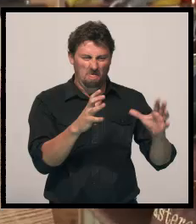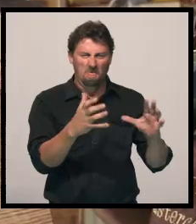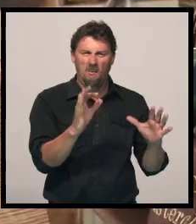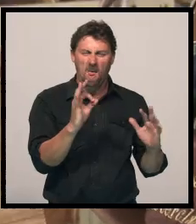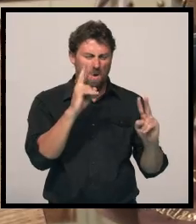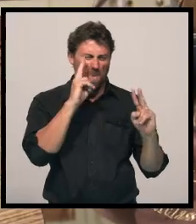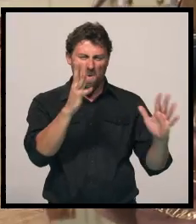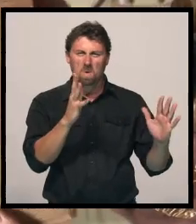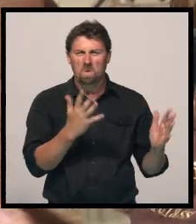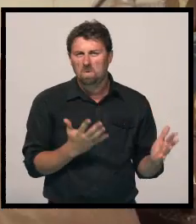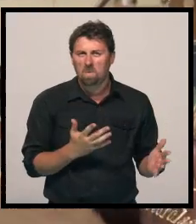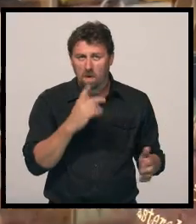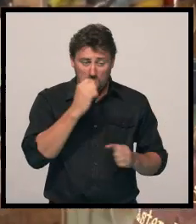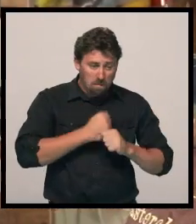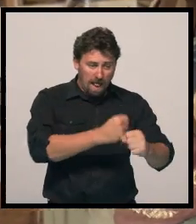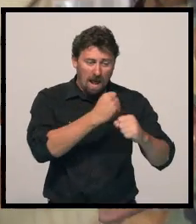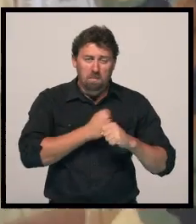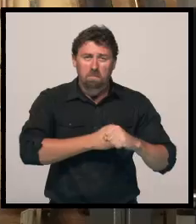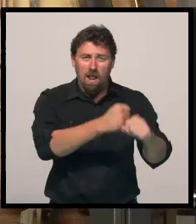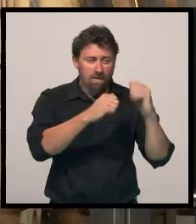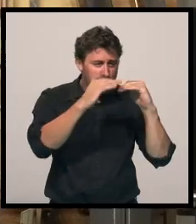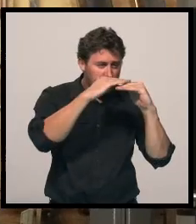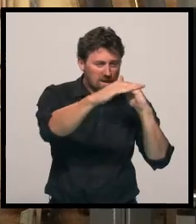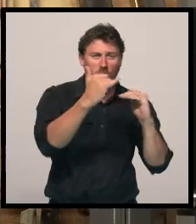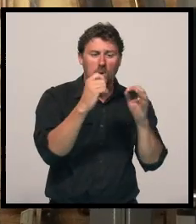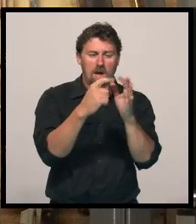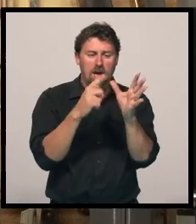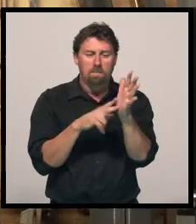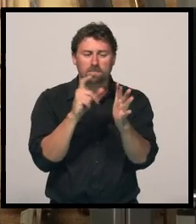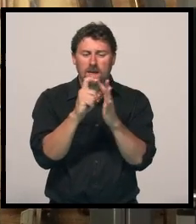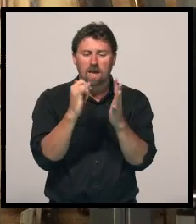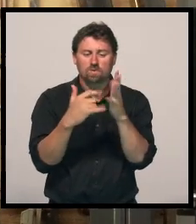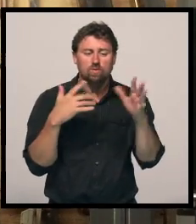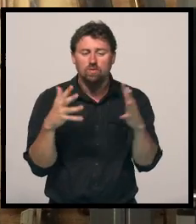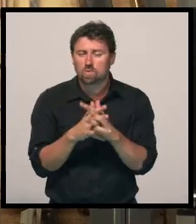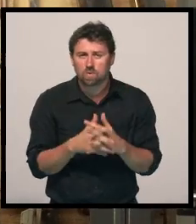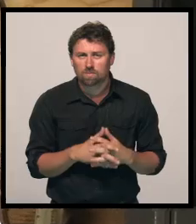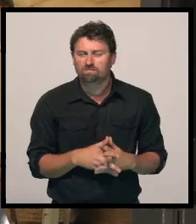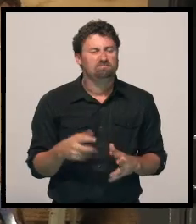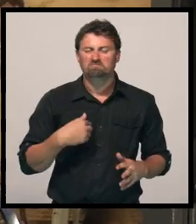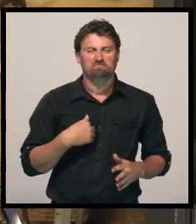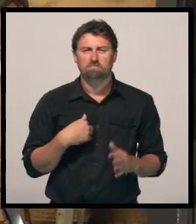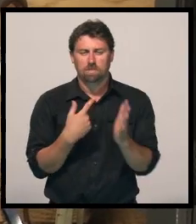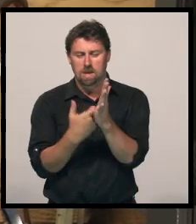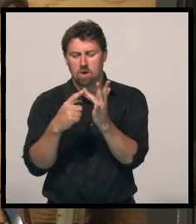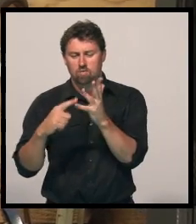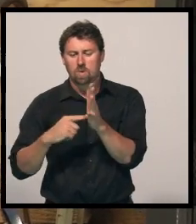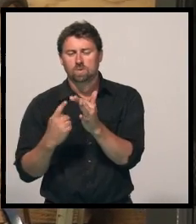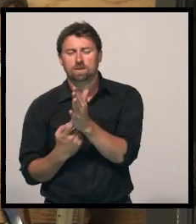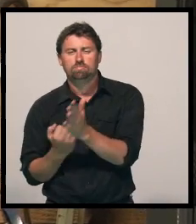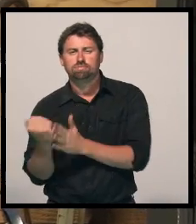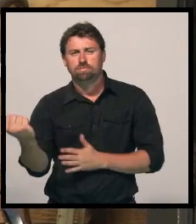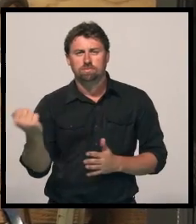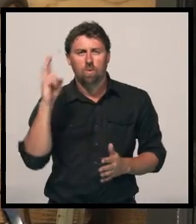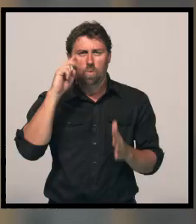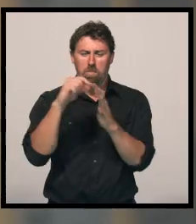if you like, or you could maybe do it on the bandsaw. What I prefer to use is the router again, and I use what they call a profile cutter.